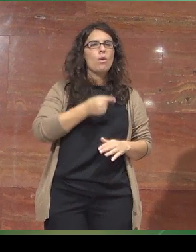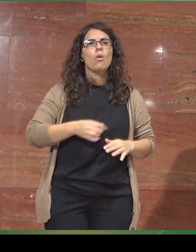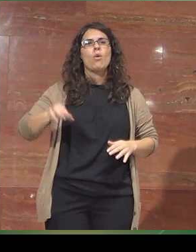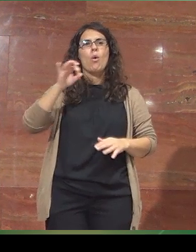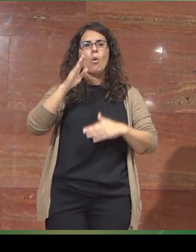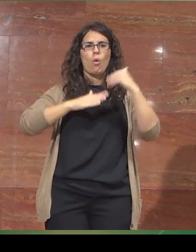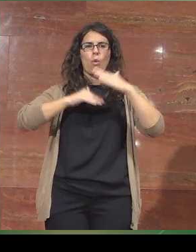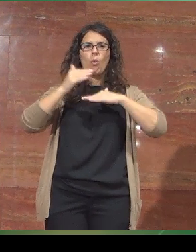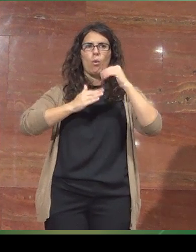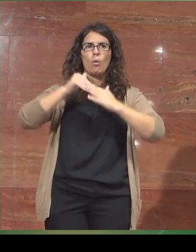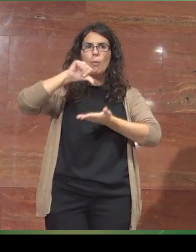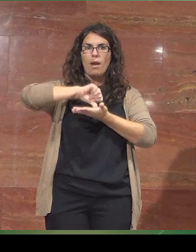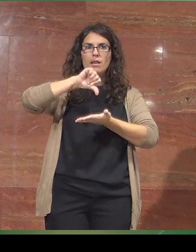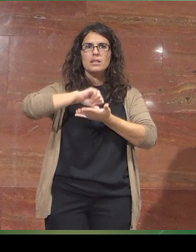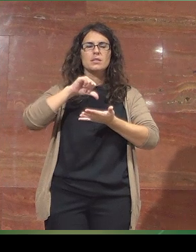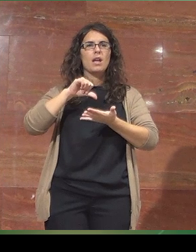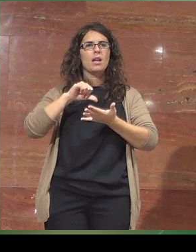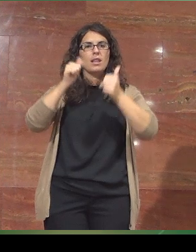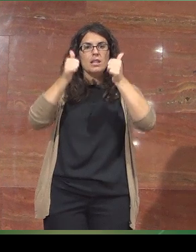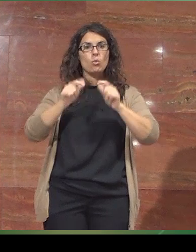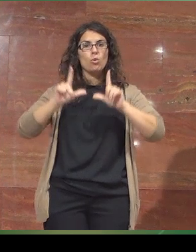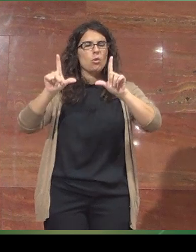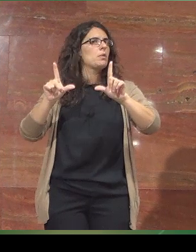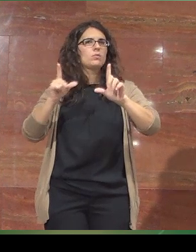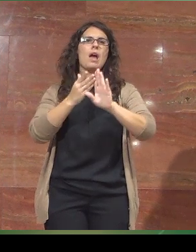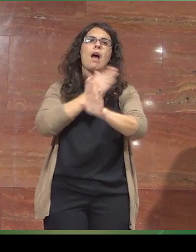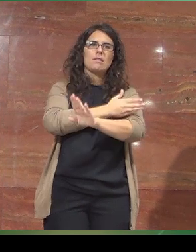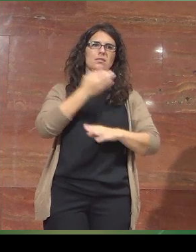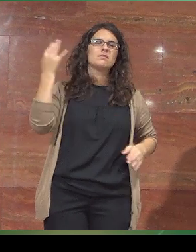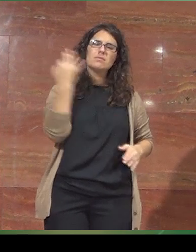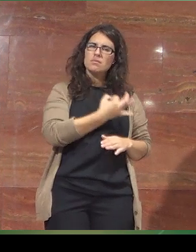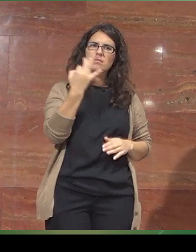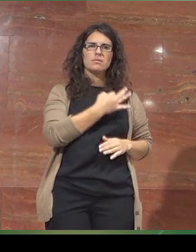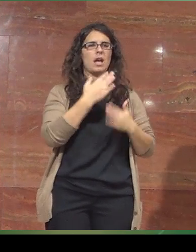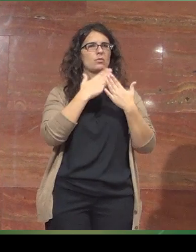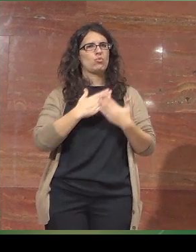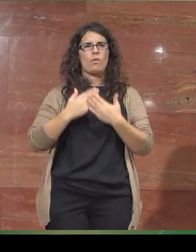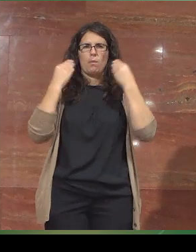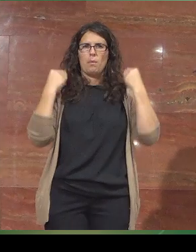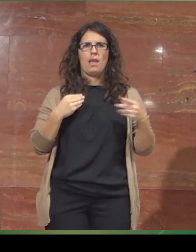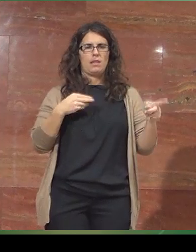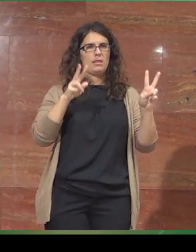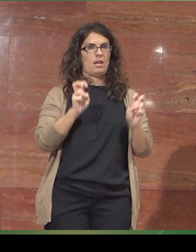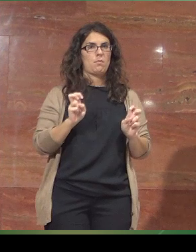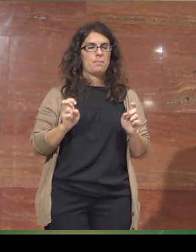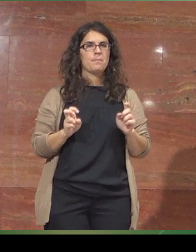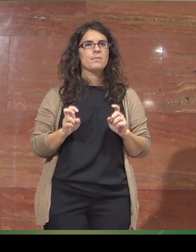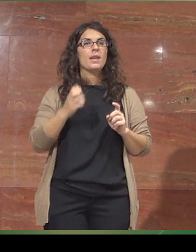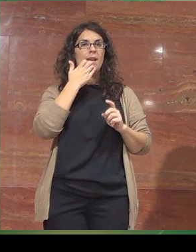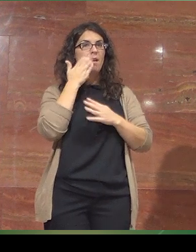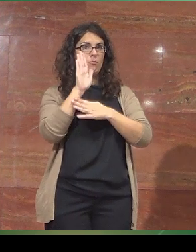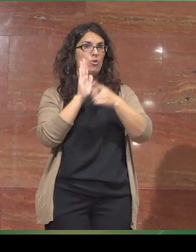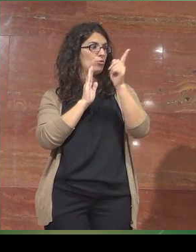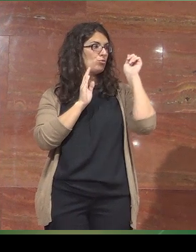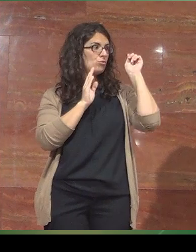been educated in this kind of signage. The example I've put up there is from a German airport. These are brand